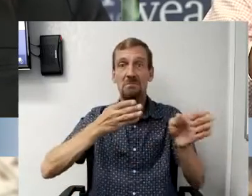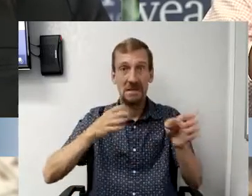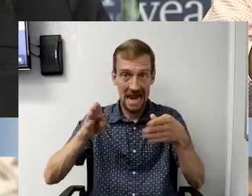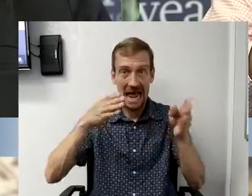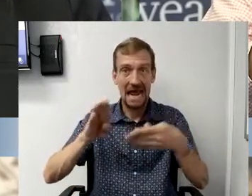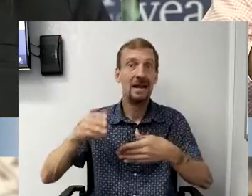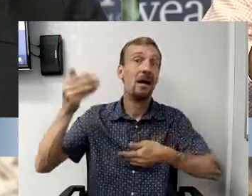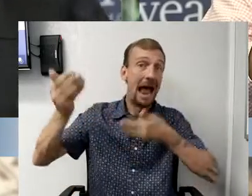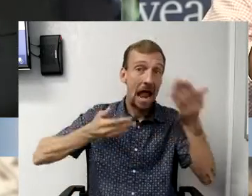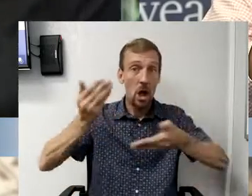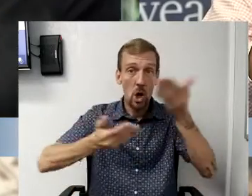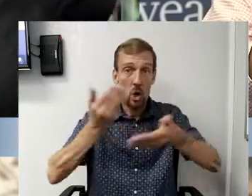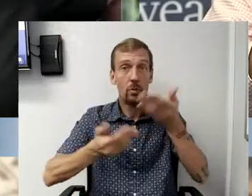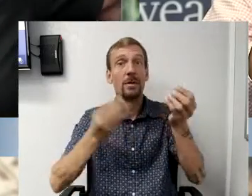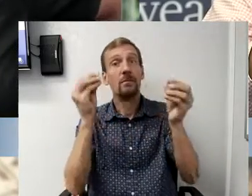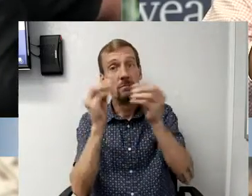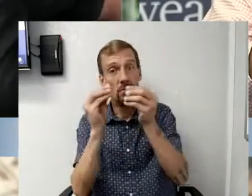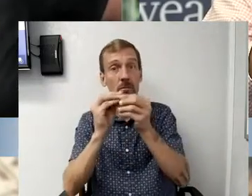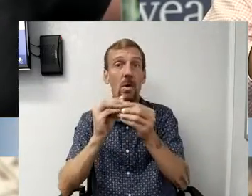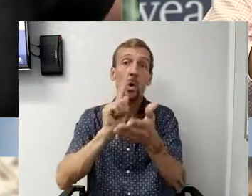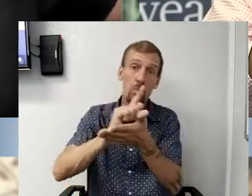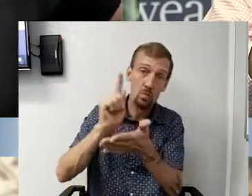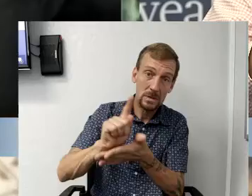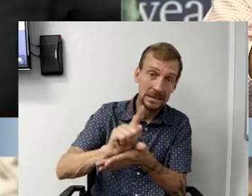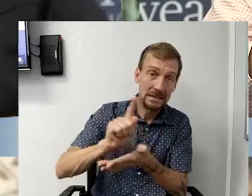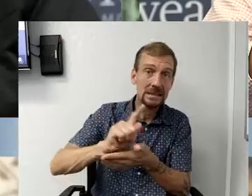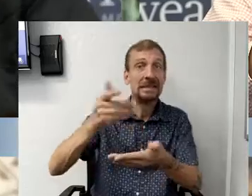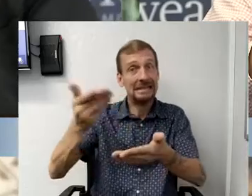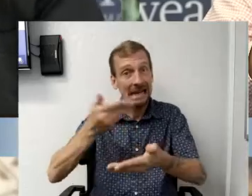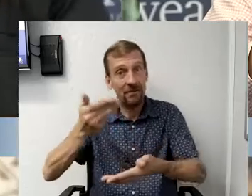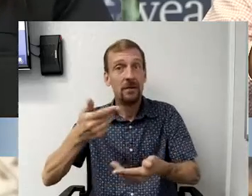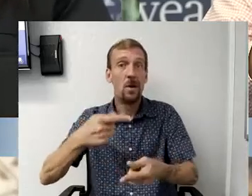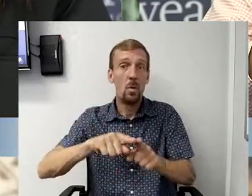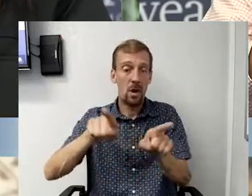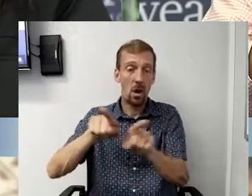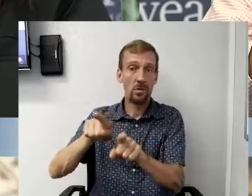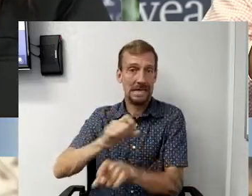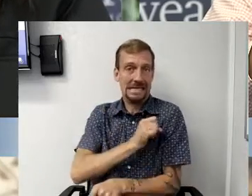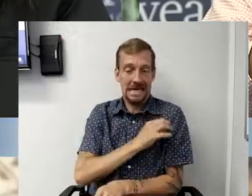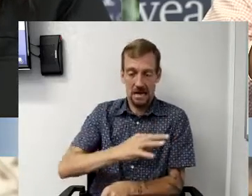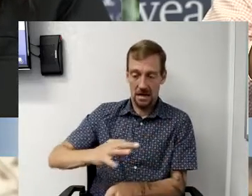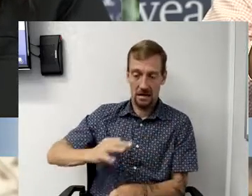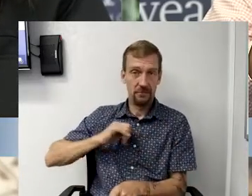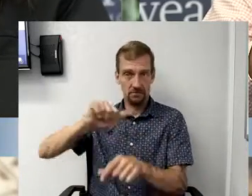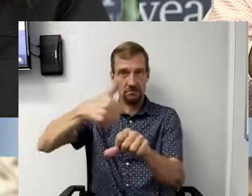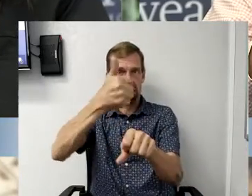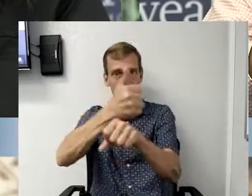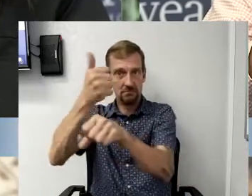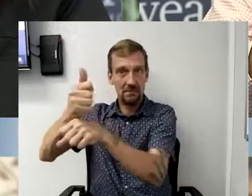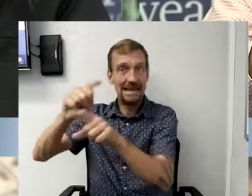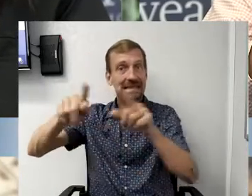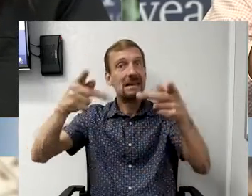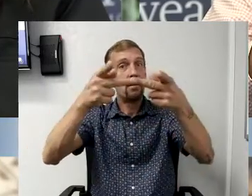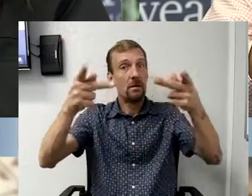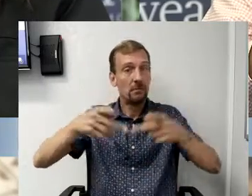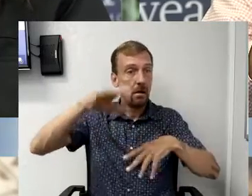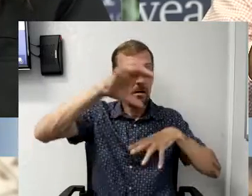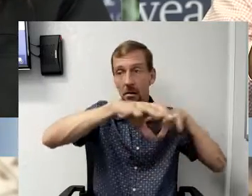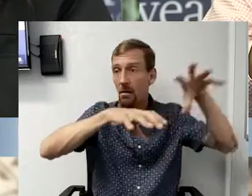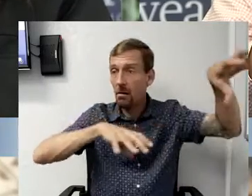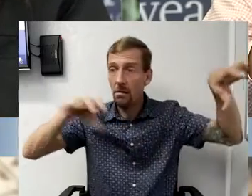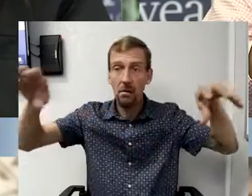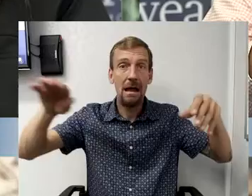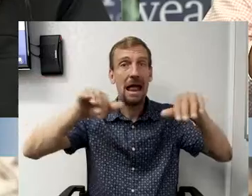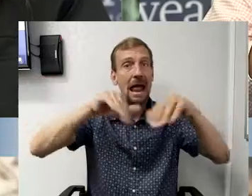We're still doing weekly orientation. We're still looking at staffing in our other areas too, and how do we realign staff